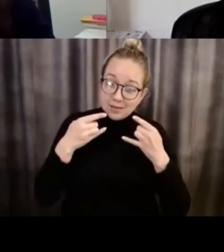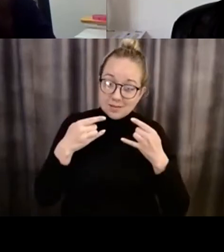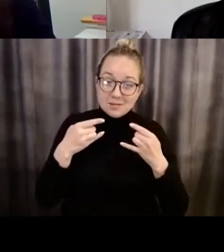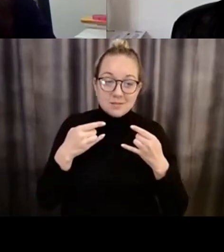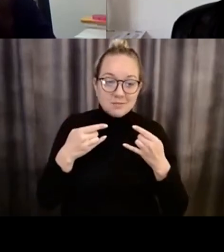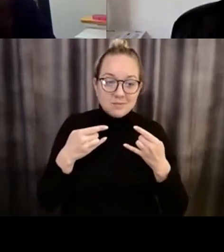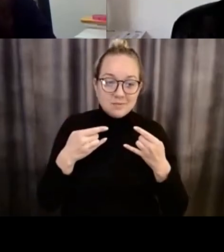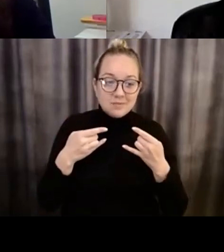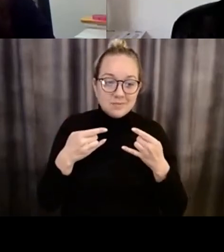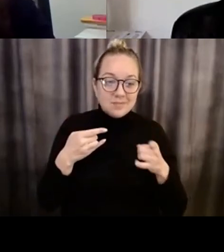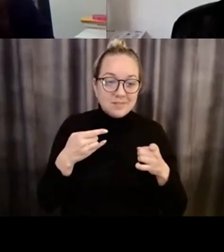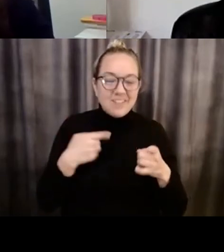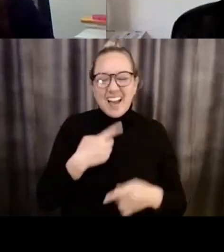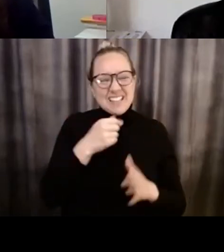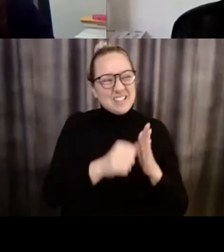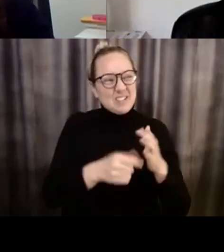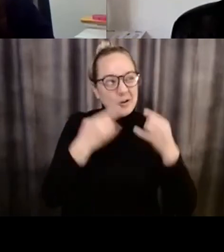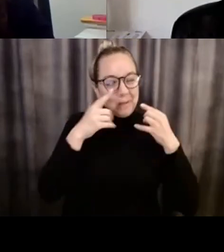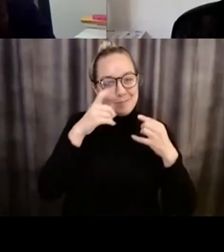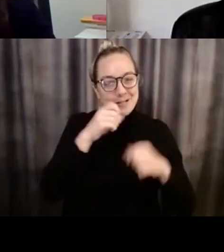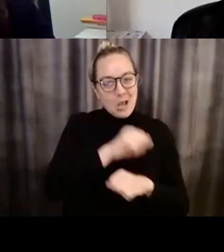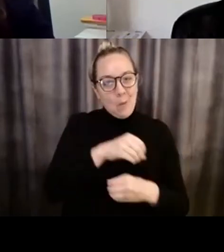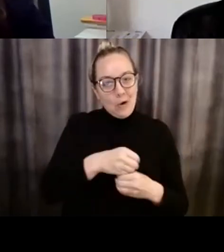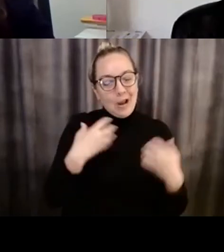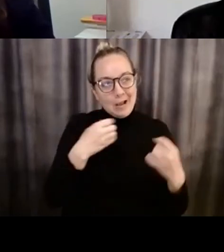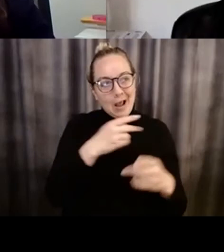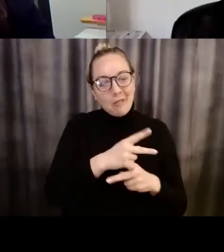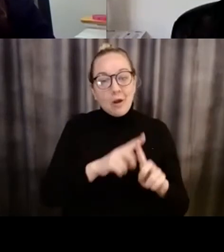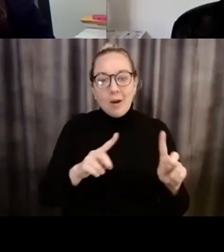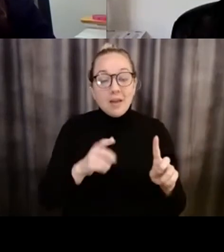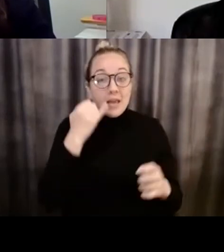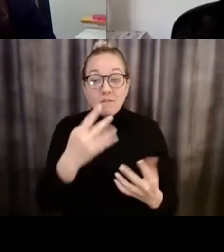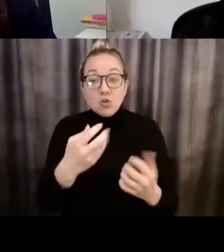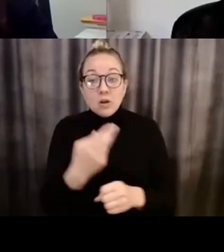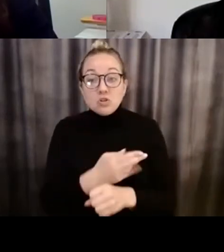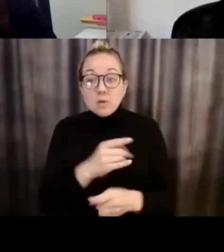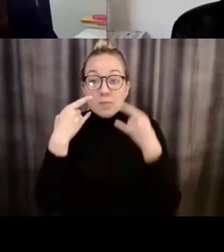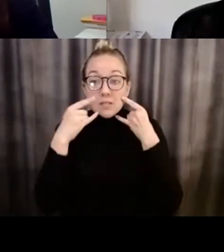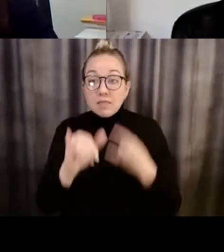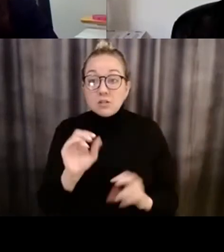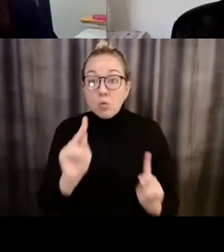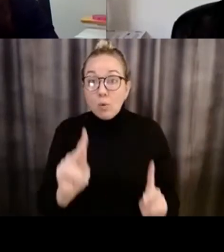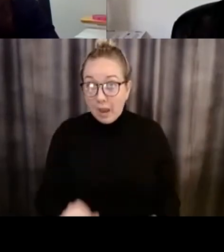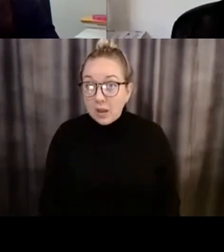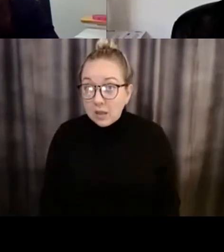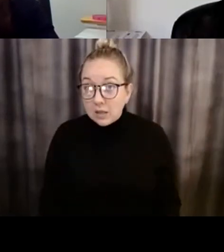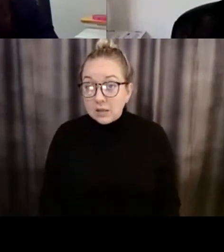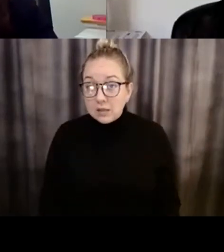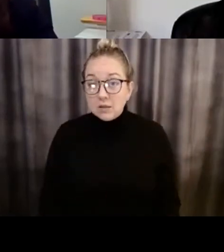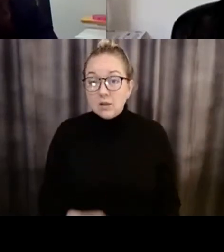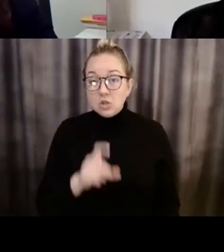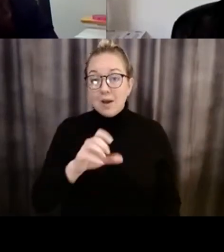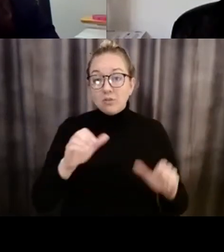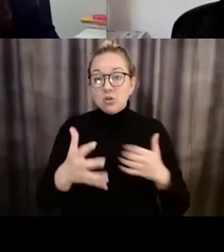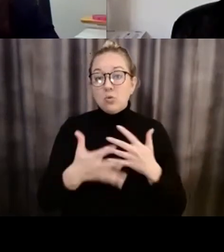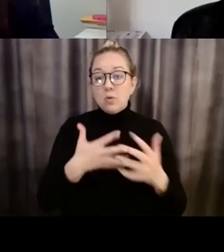surgical mask because I work in healthcare, but it's mask, you know, then your facial mask, that's okay. That is okay. You've got to do what makes you